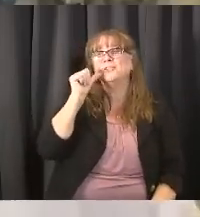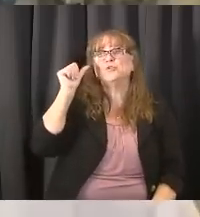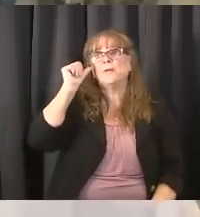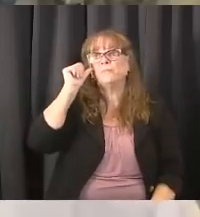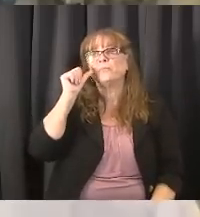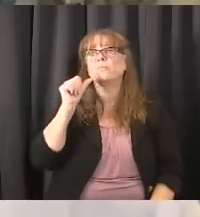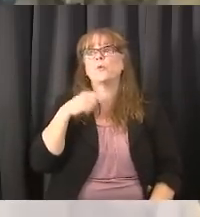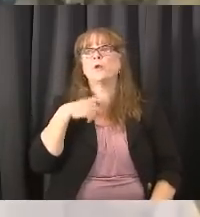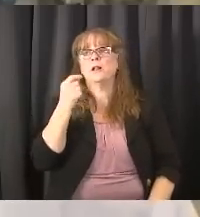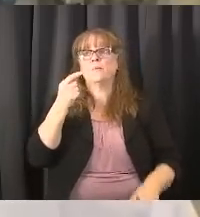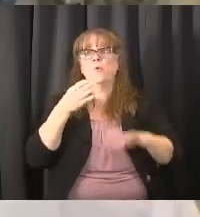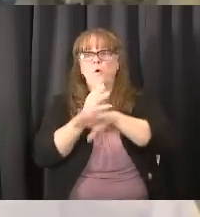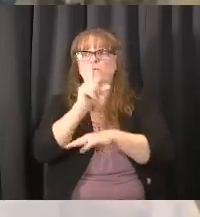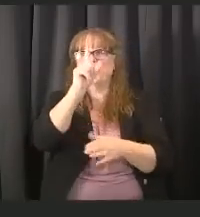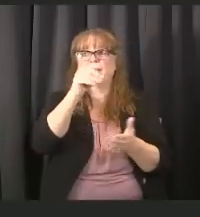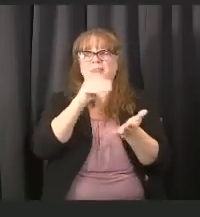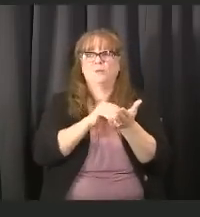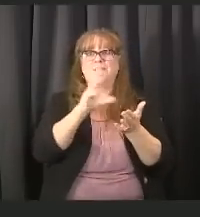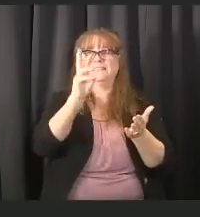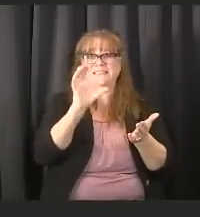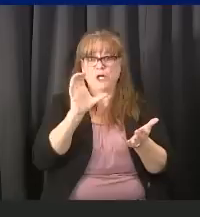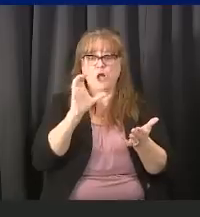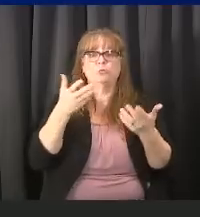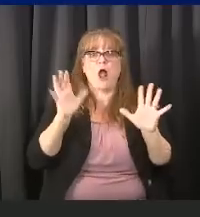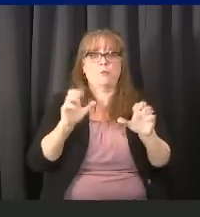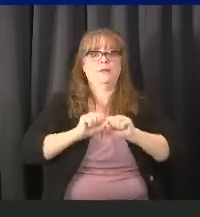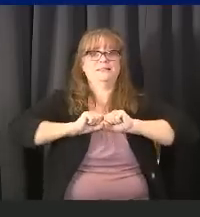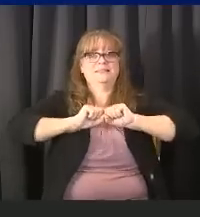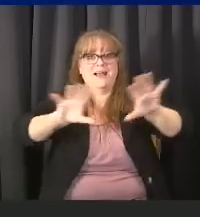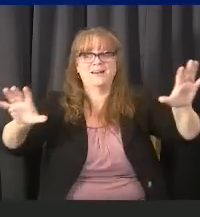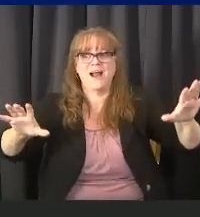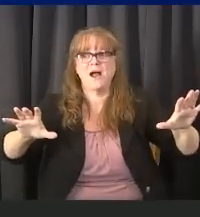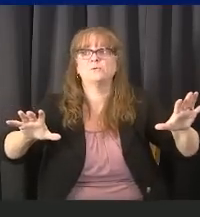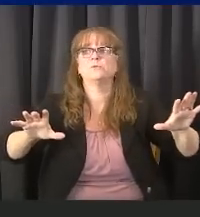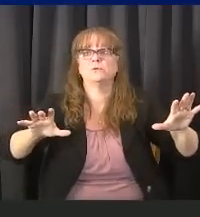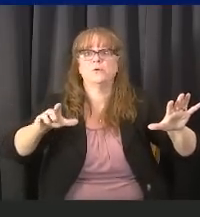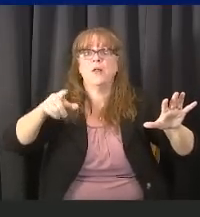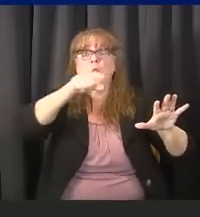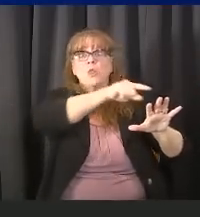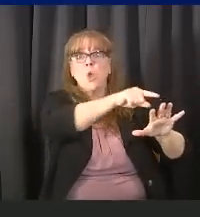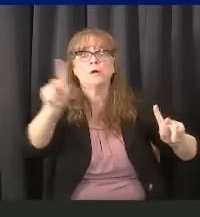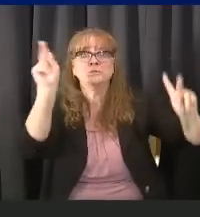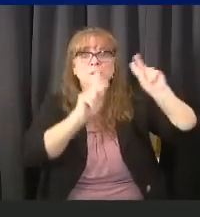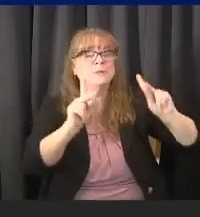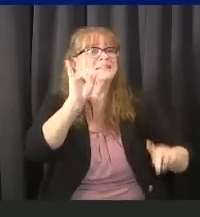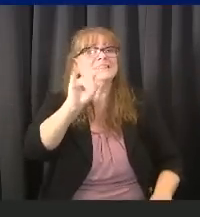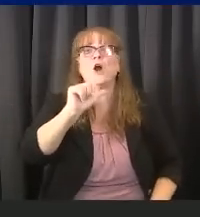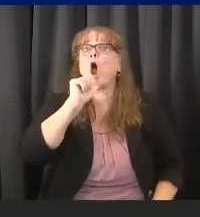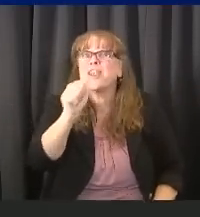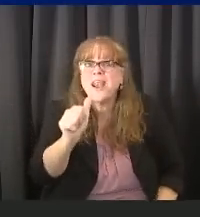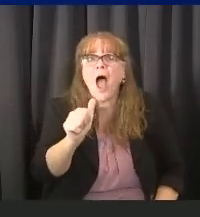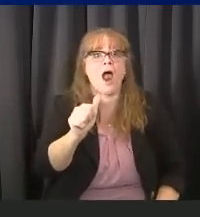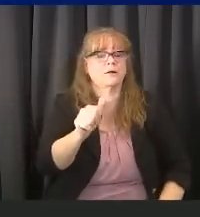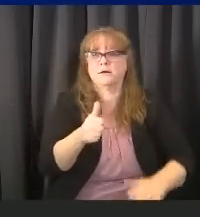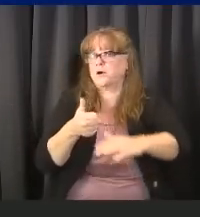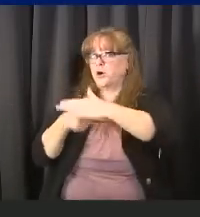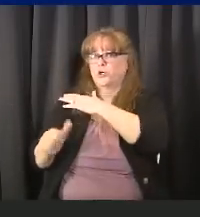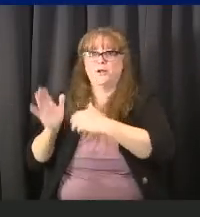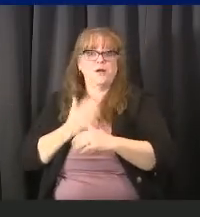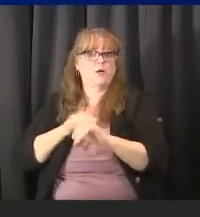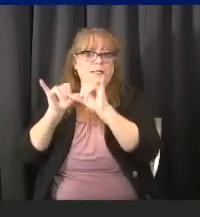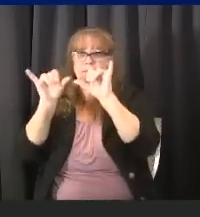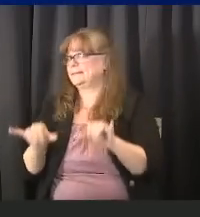not previously UCHealth patients. We have stood up 11 clinics across Colorado for vaccination, and